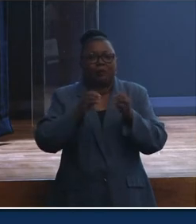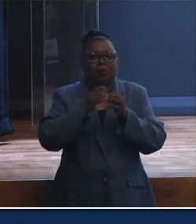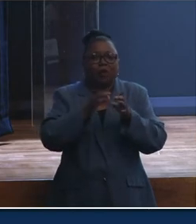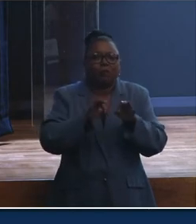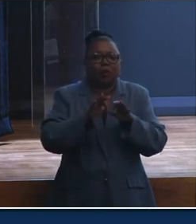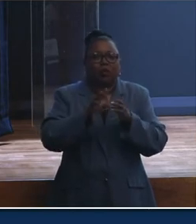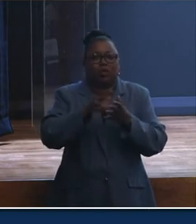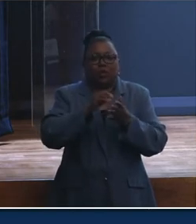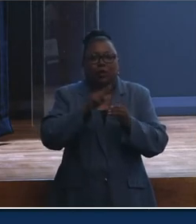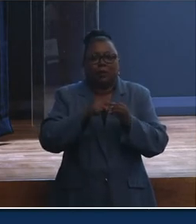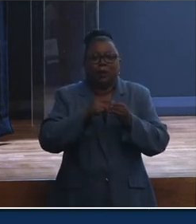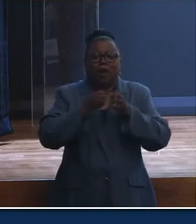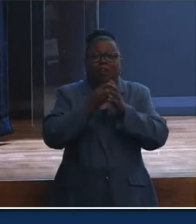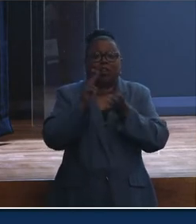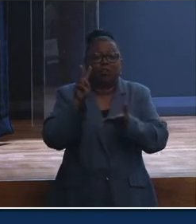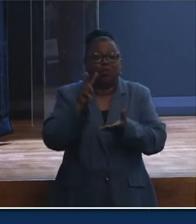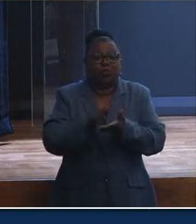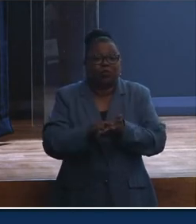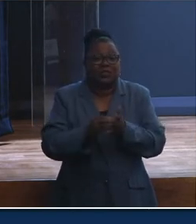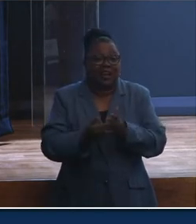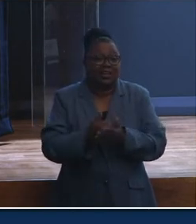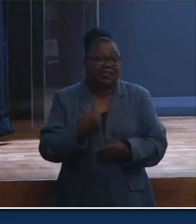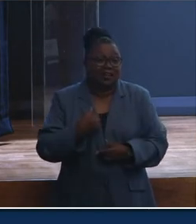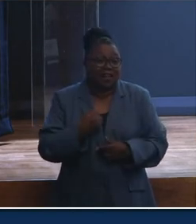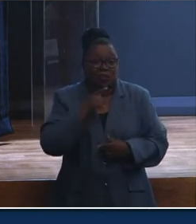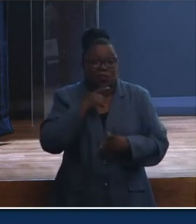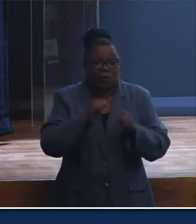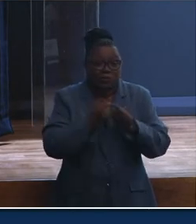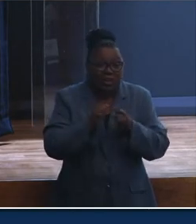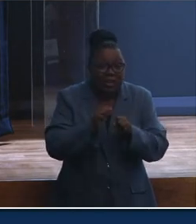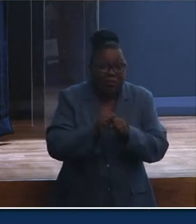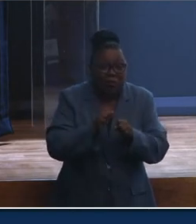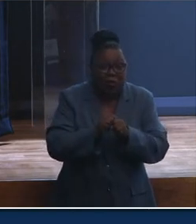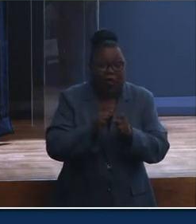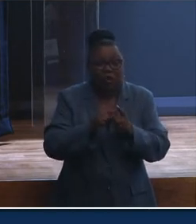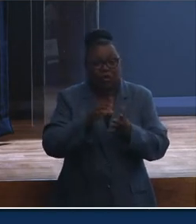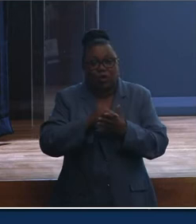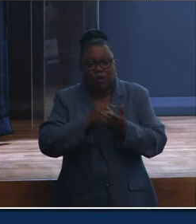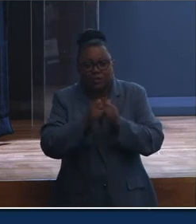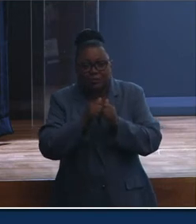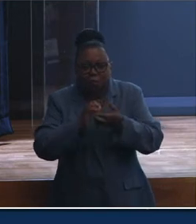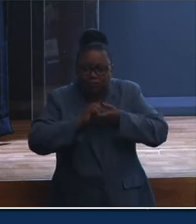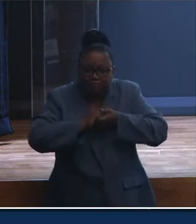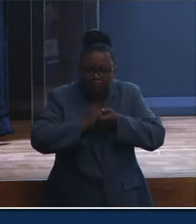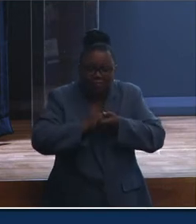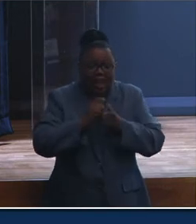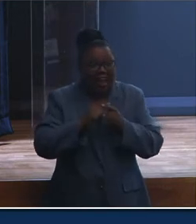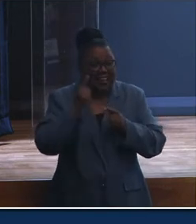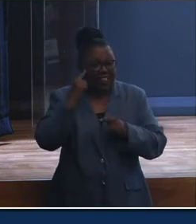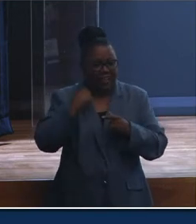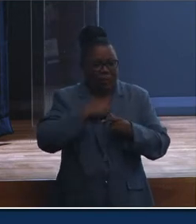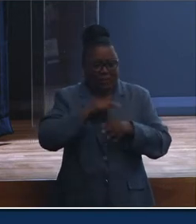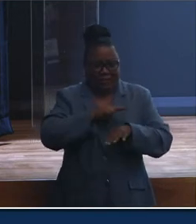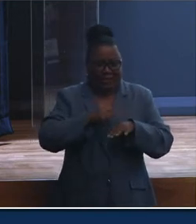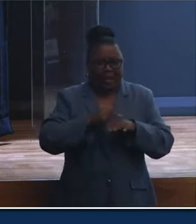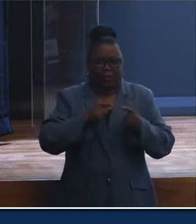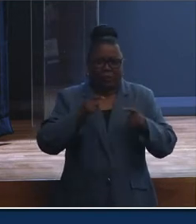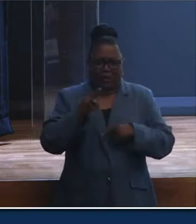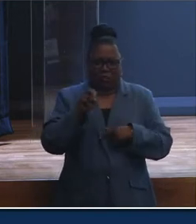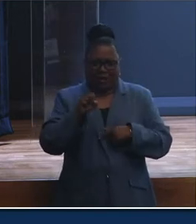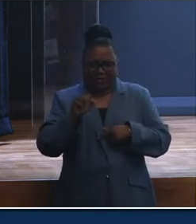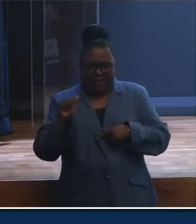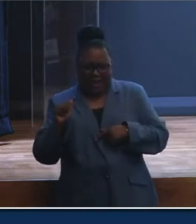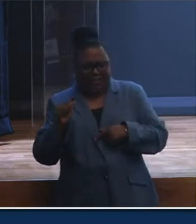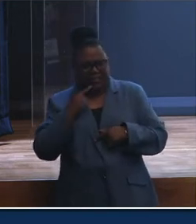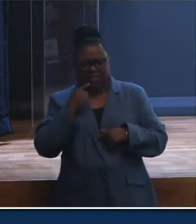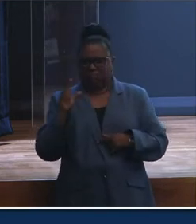important, you learn about losing at a young age. You learn teamwork, you learn sportsmanship. And to think we as a nation, the great United States of